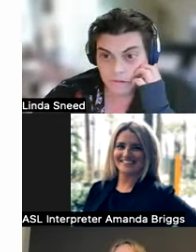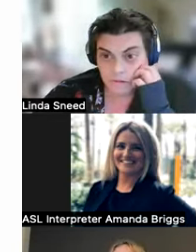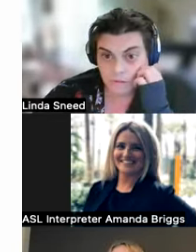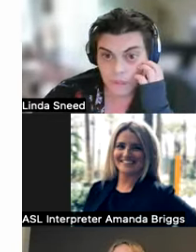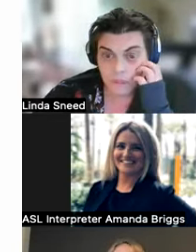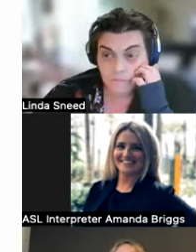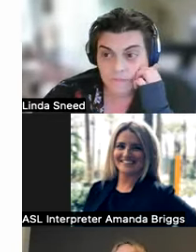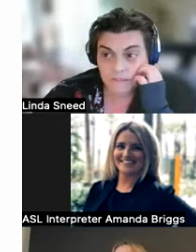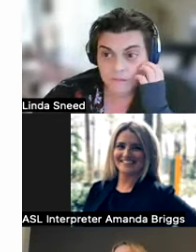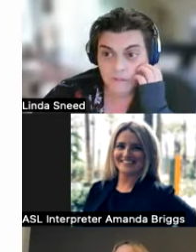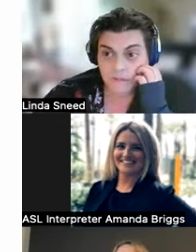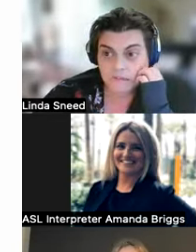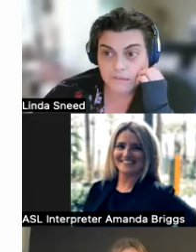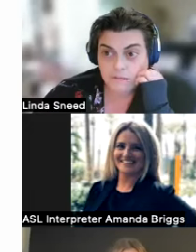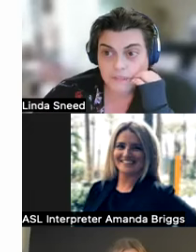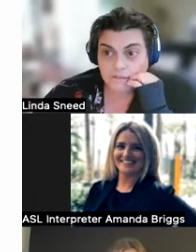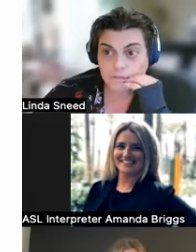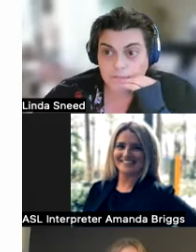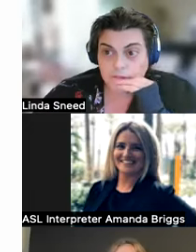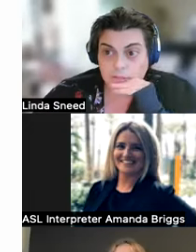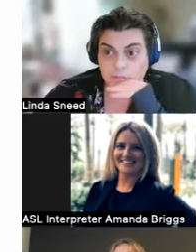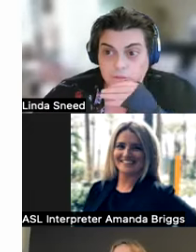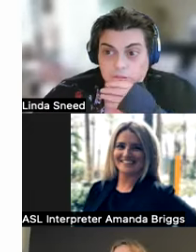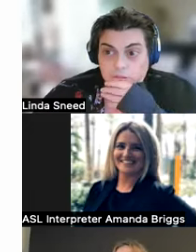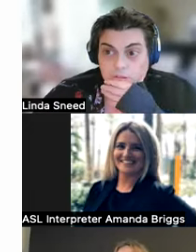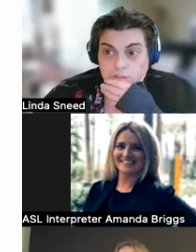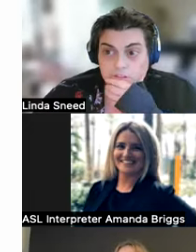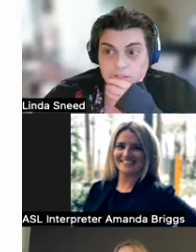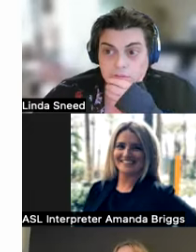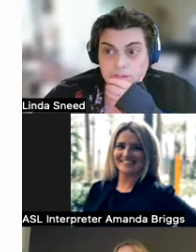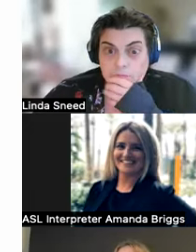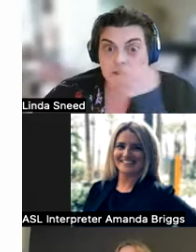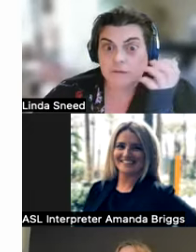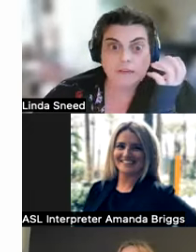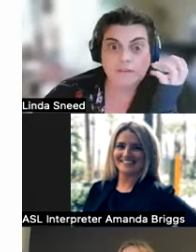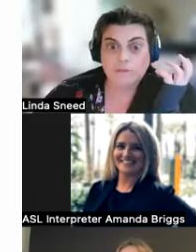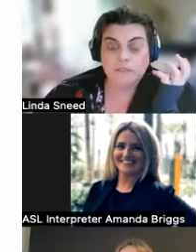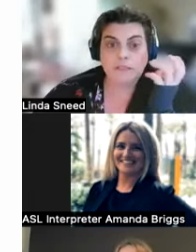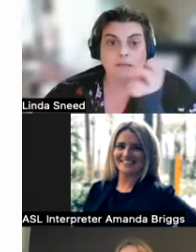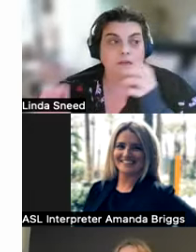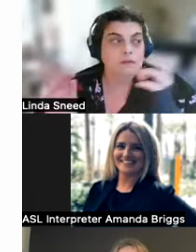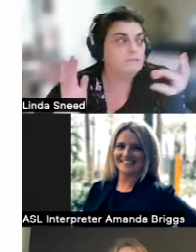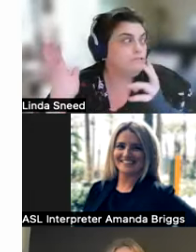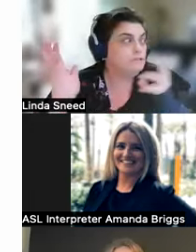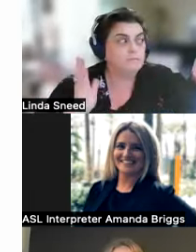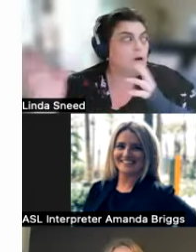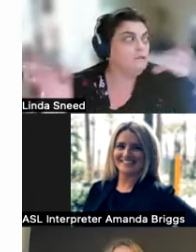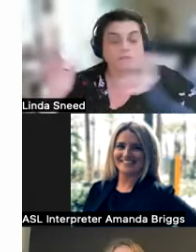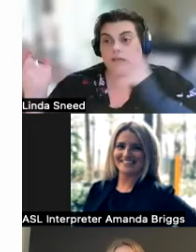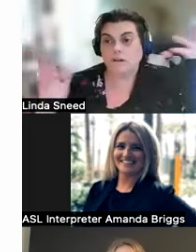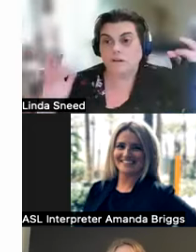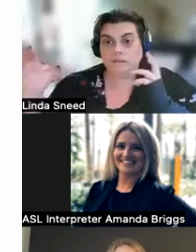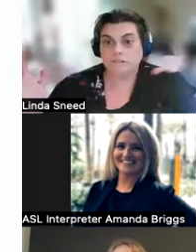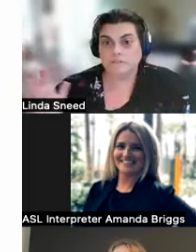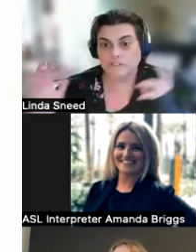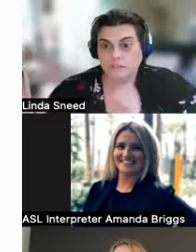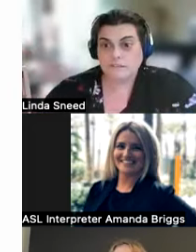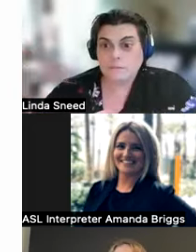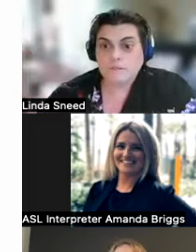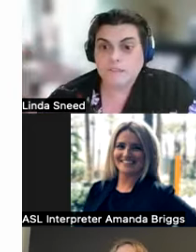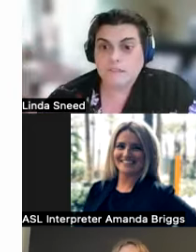up your Zoom. And this was a concern because some folks on the negotiations team were saying, really, we have to be like monitoring all these